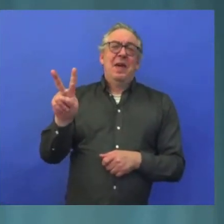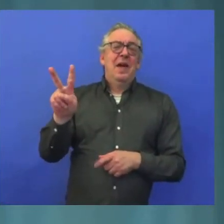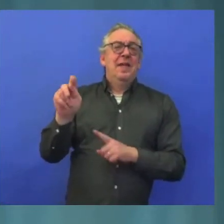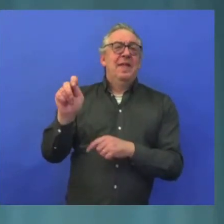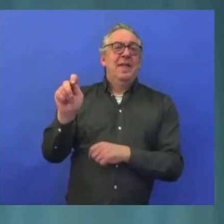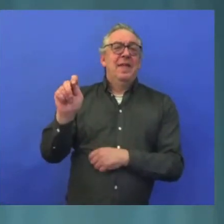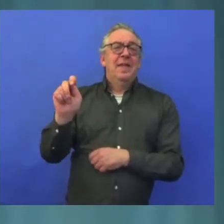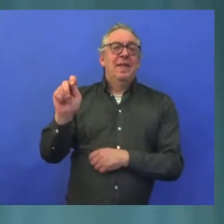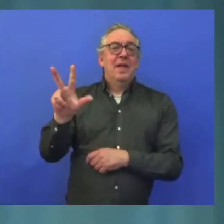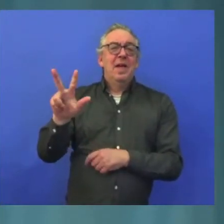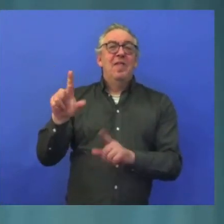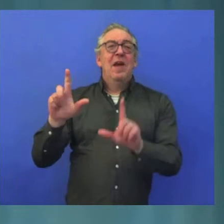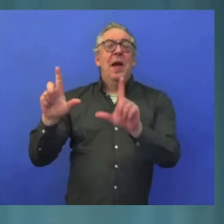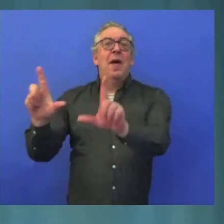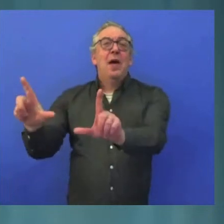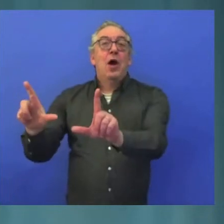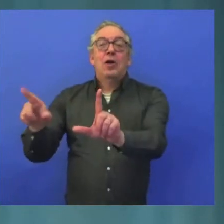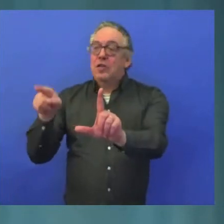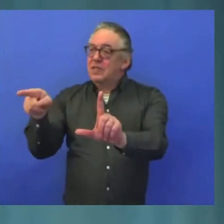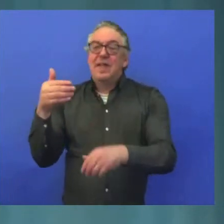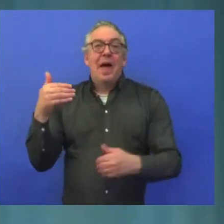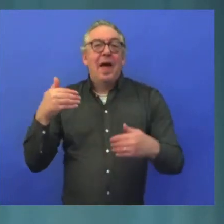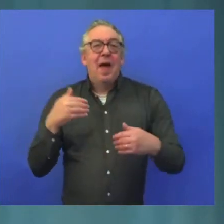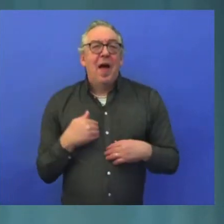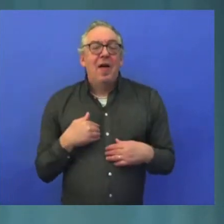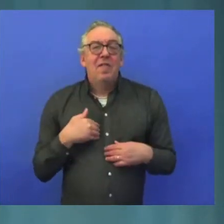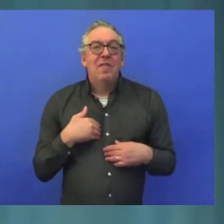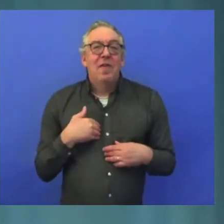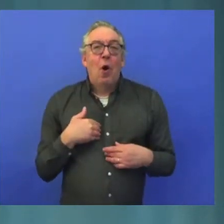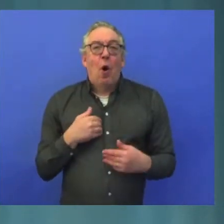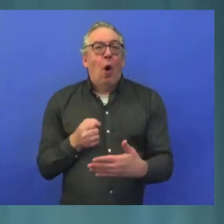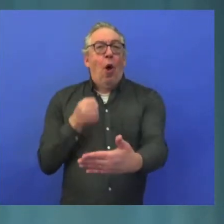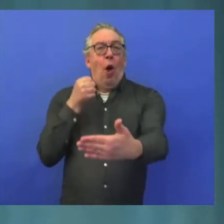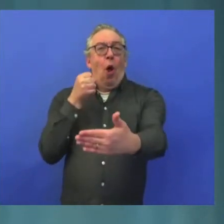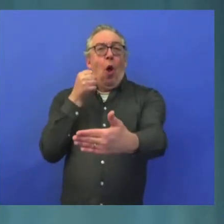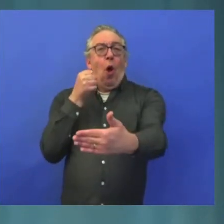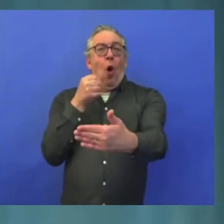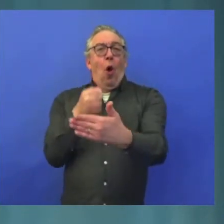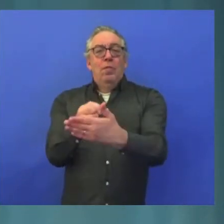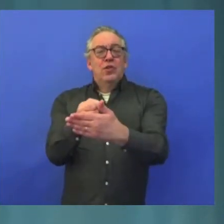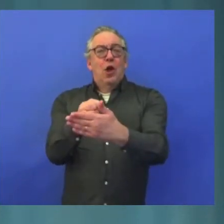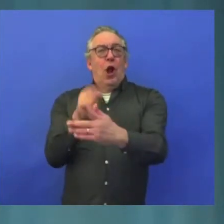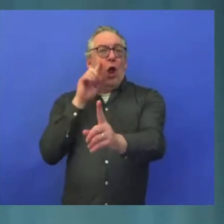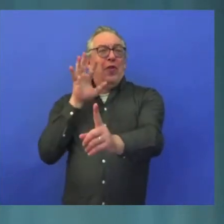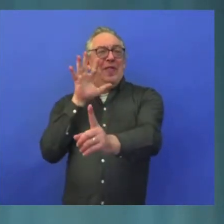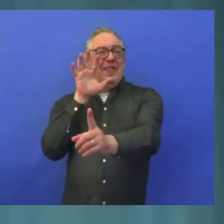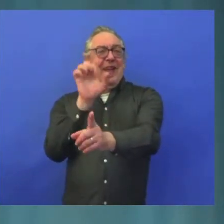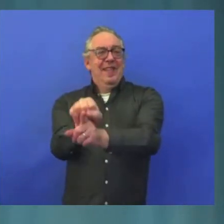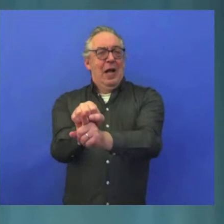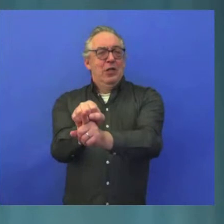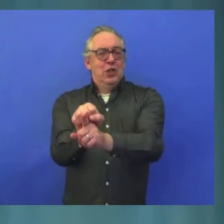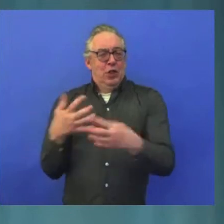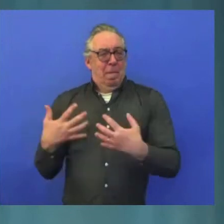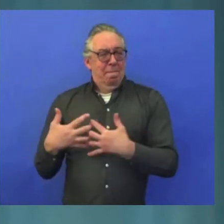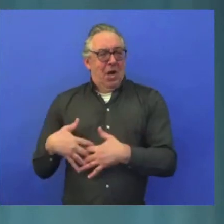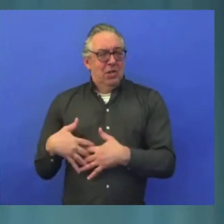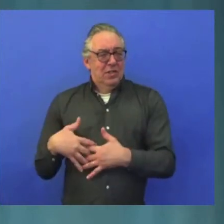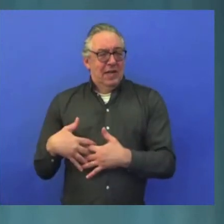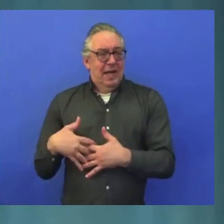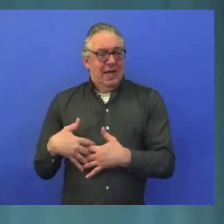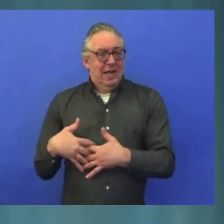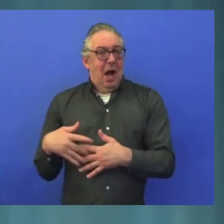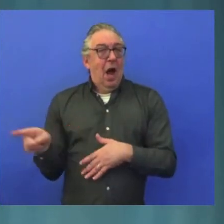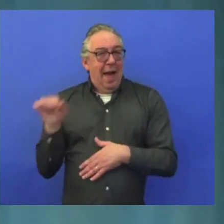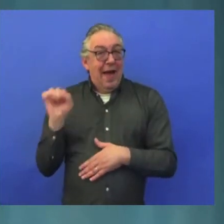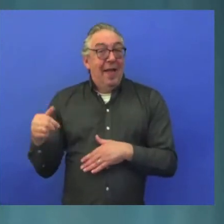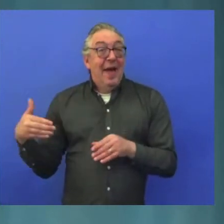obstacle detection engine inside of shoes. And this was a wow effect for me, because with